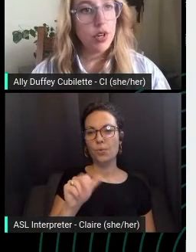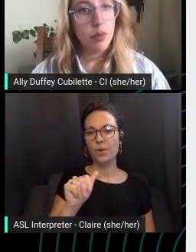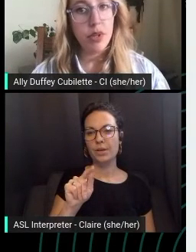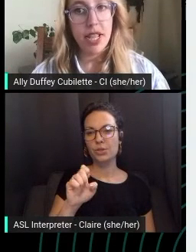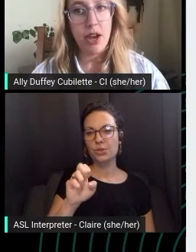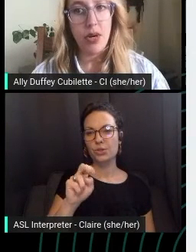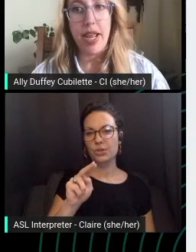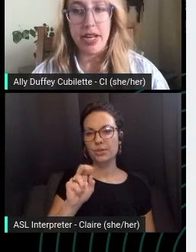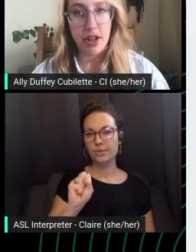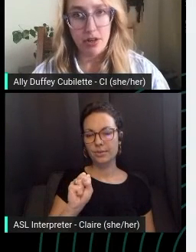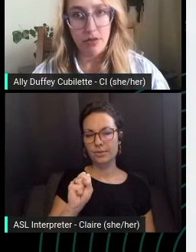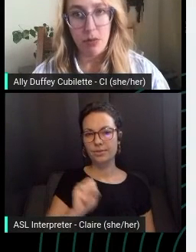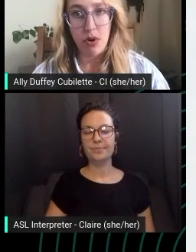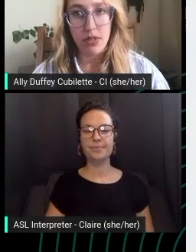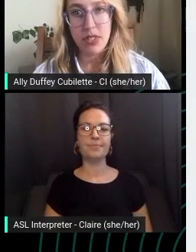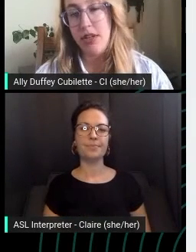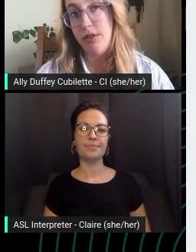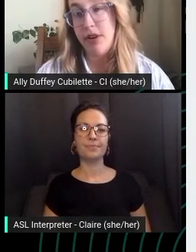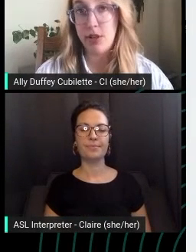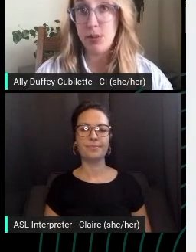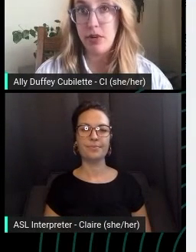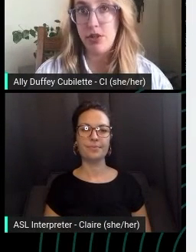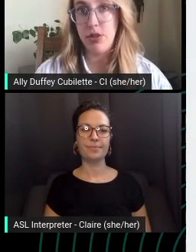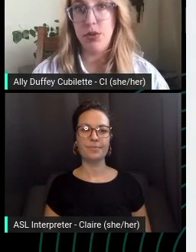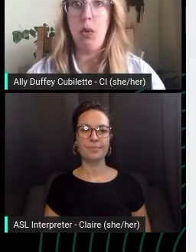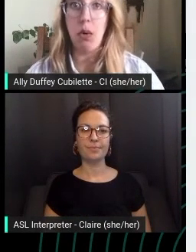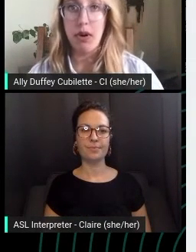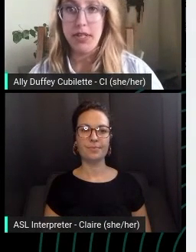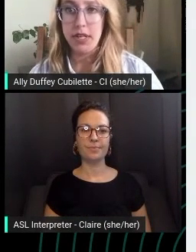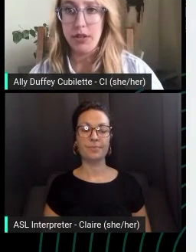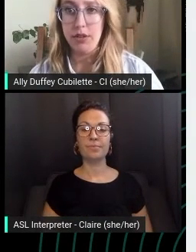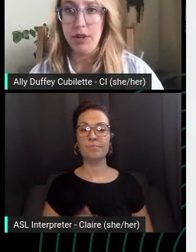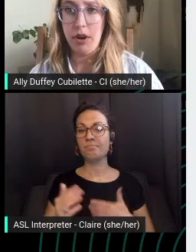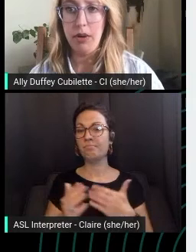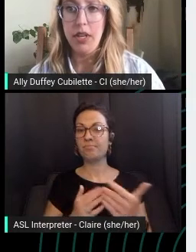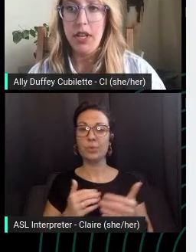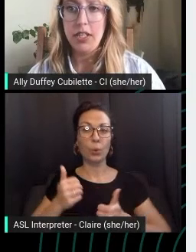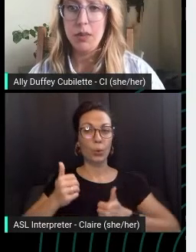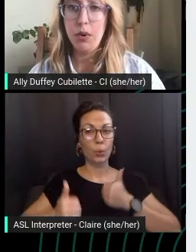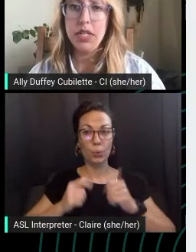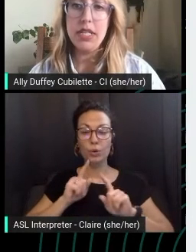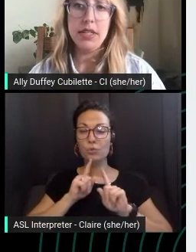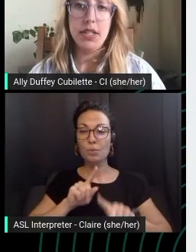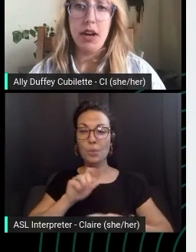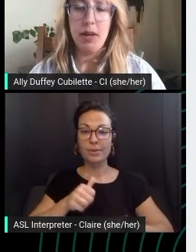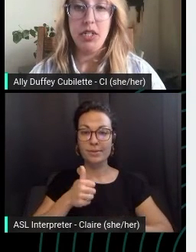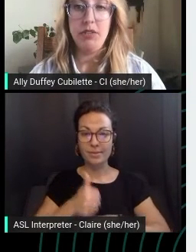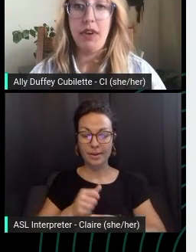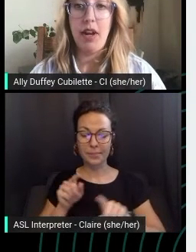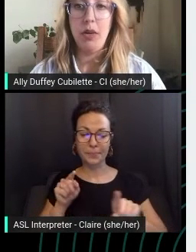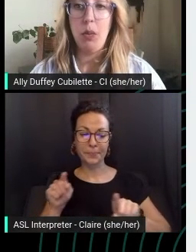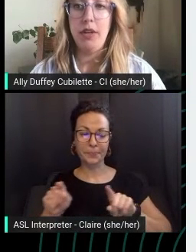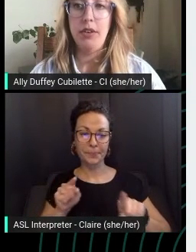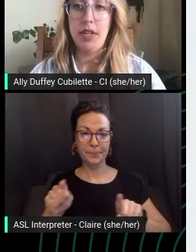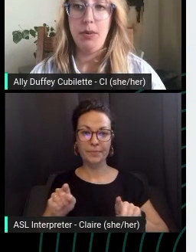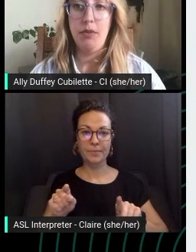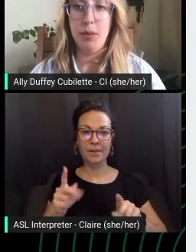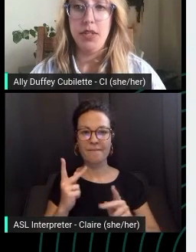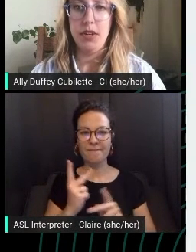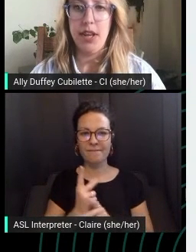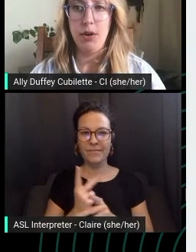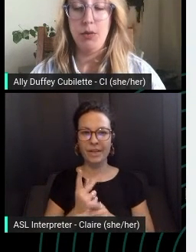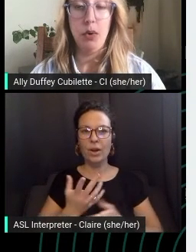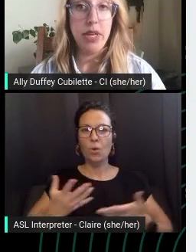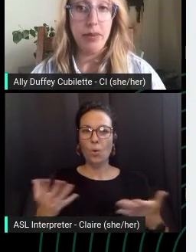Before you start building out any kind of reports, either in Explorations or in Data Studio, it's important to take the time to define what your key